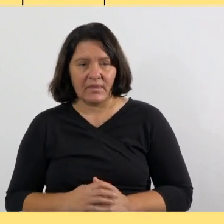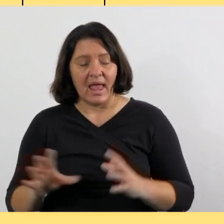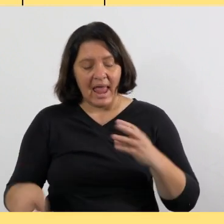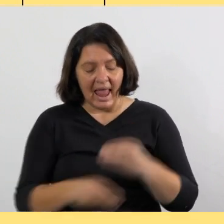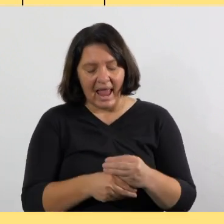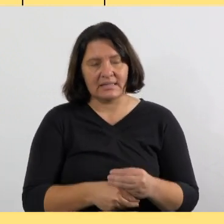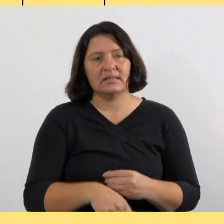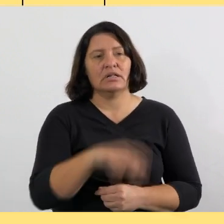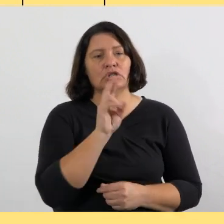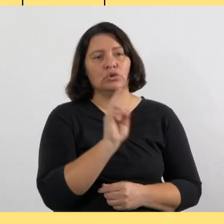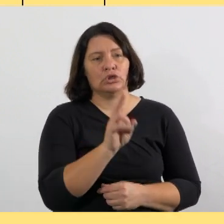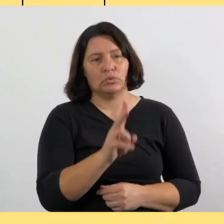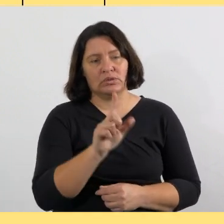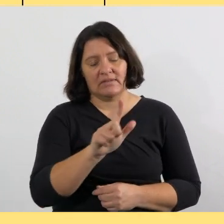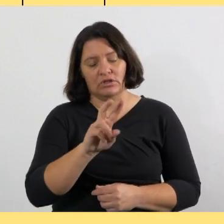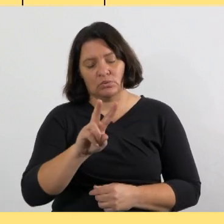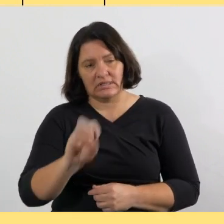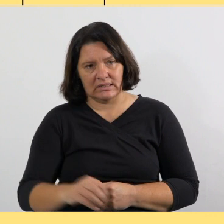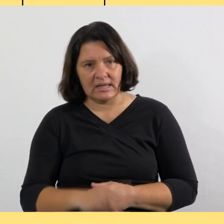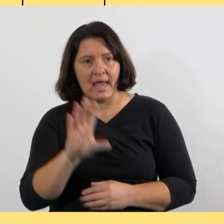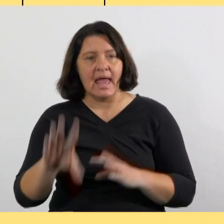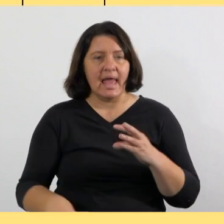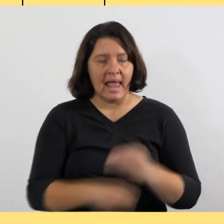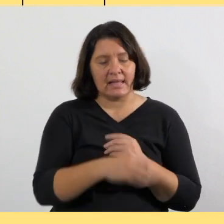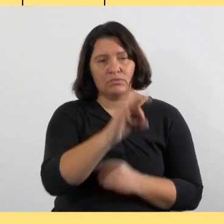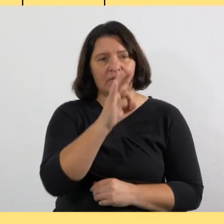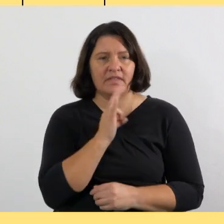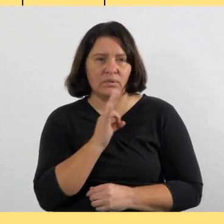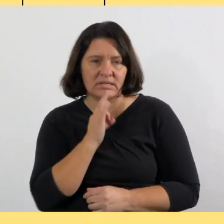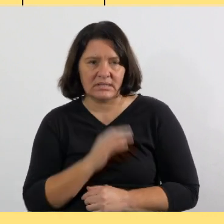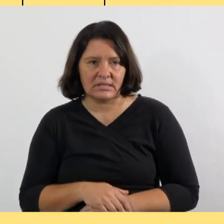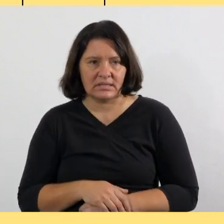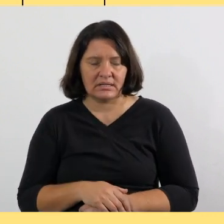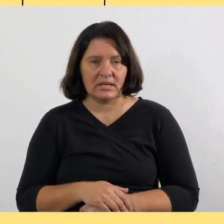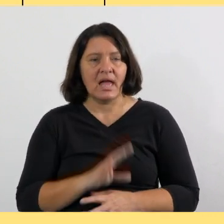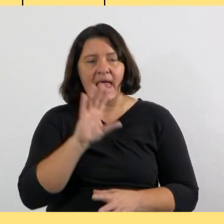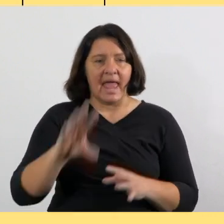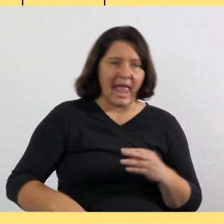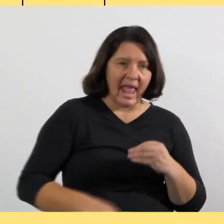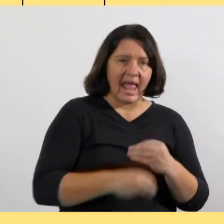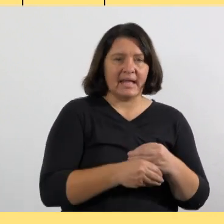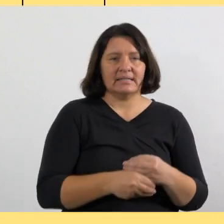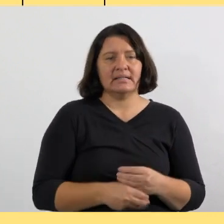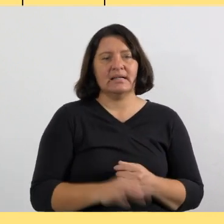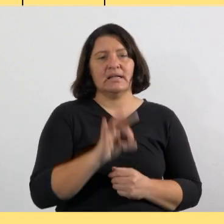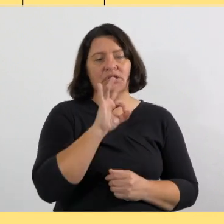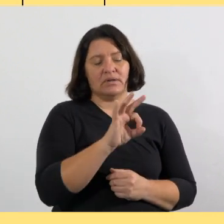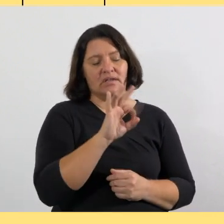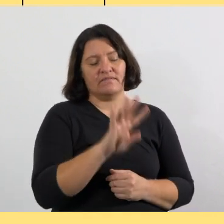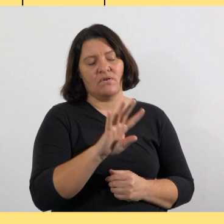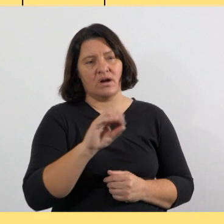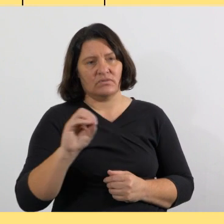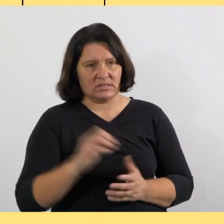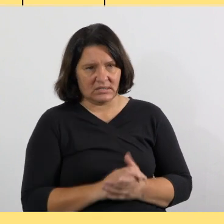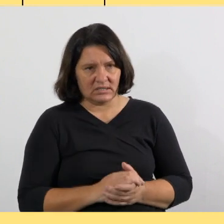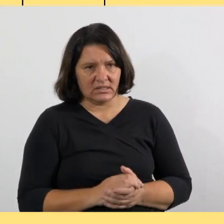35,380. I add my sales from the DJ, 22,720. I have my general debits, 3,000, and